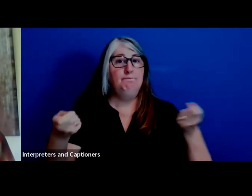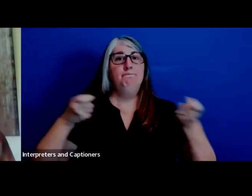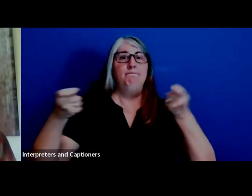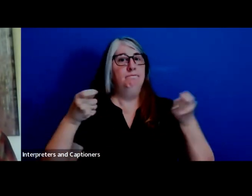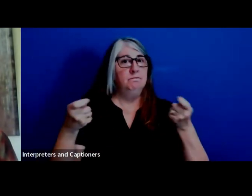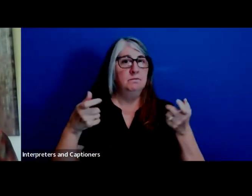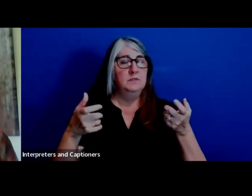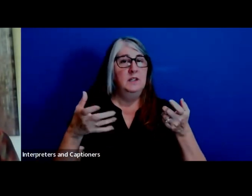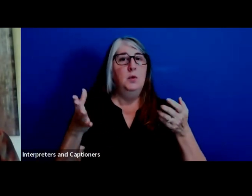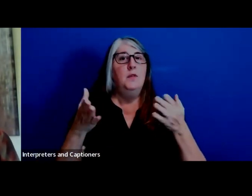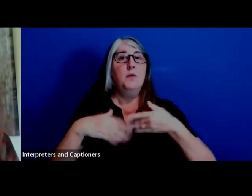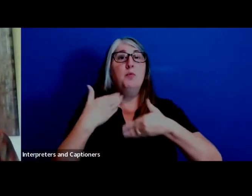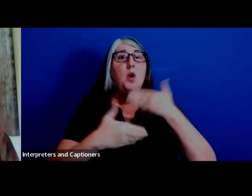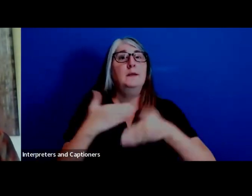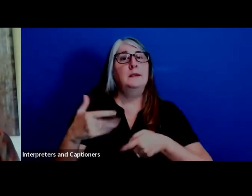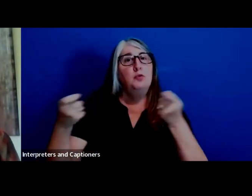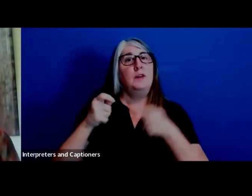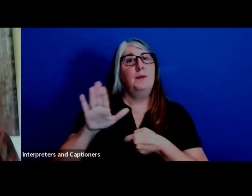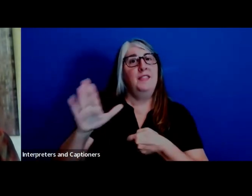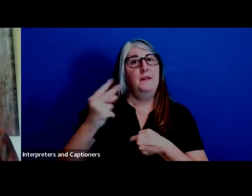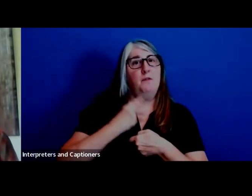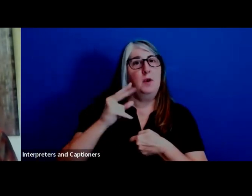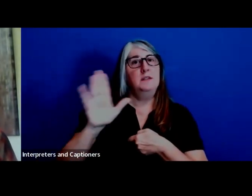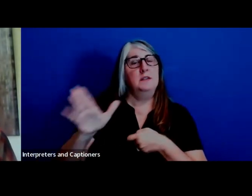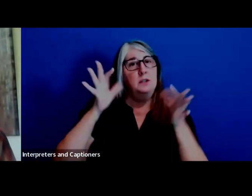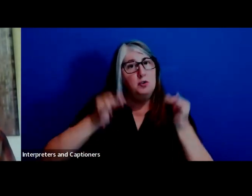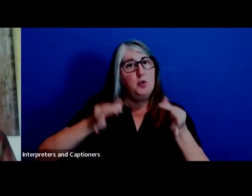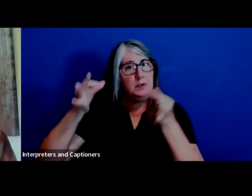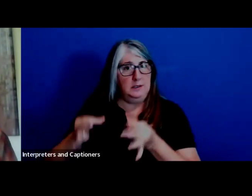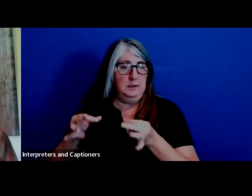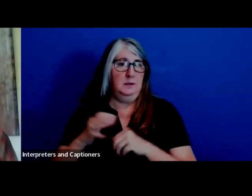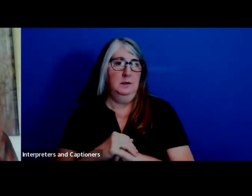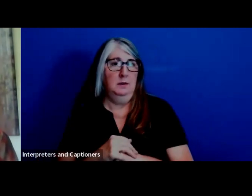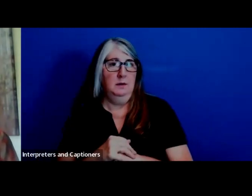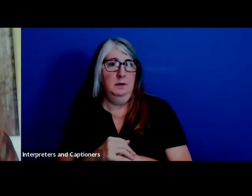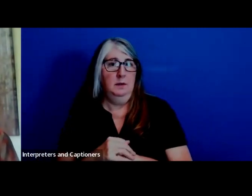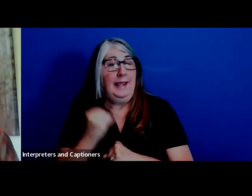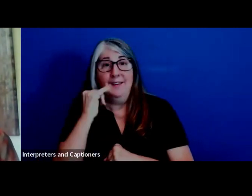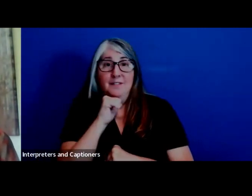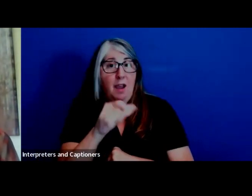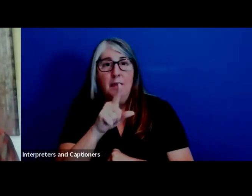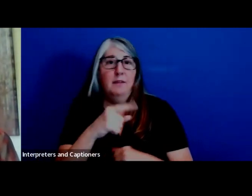is directed by their voices, their choices, it's not going to go anywhere.